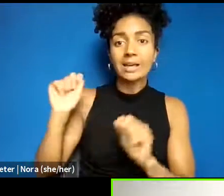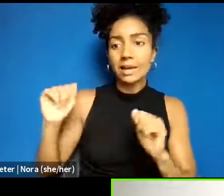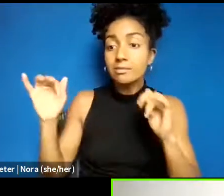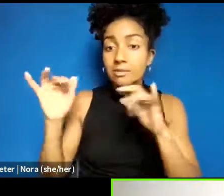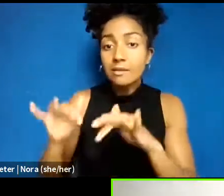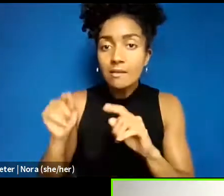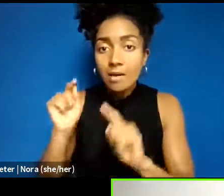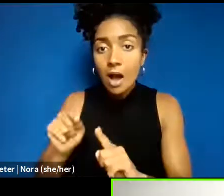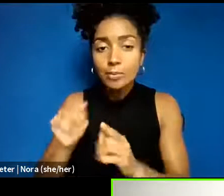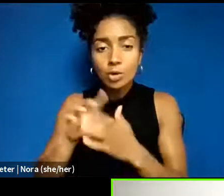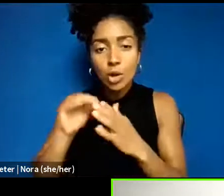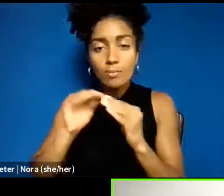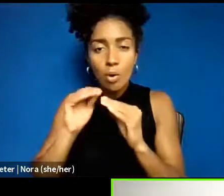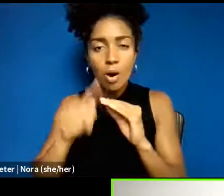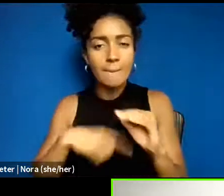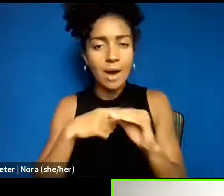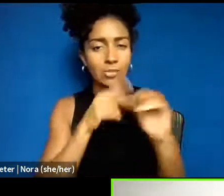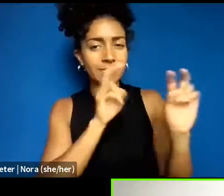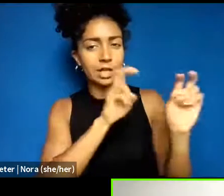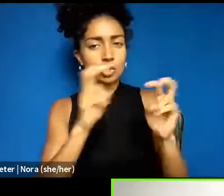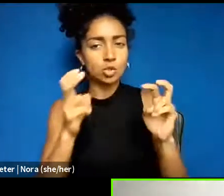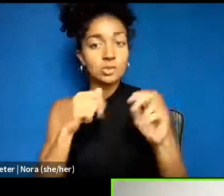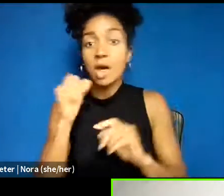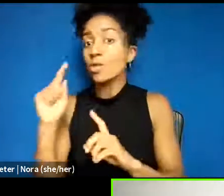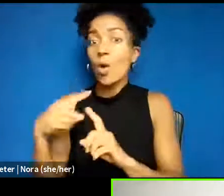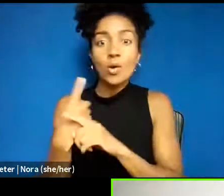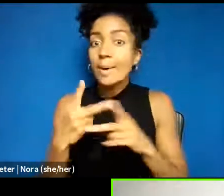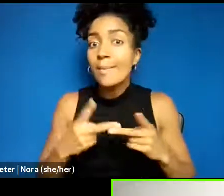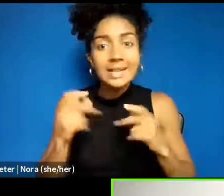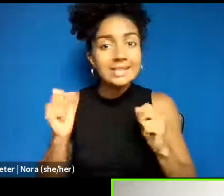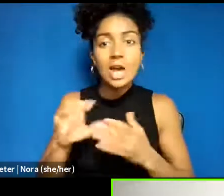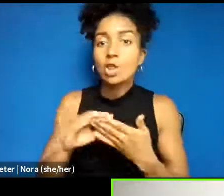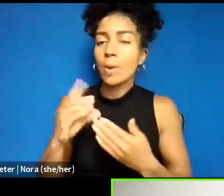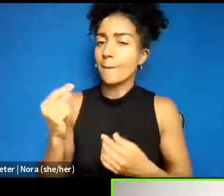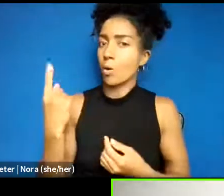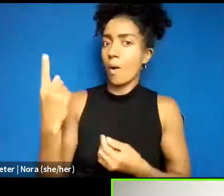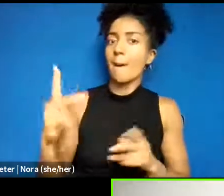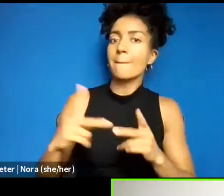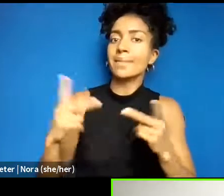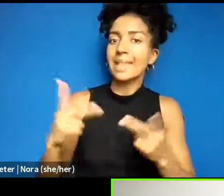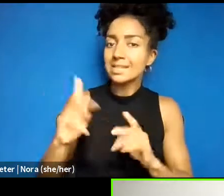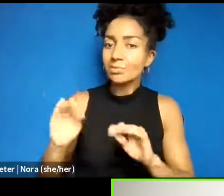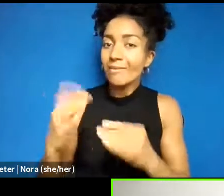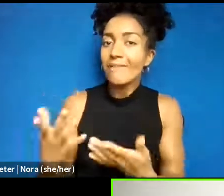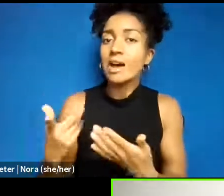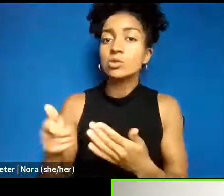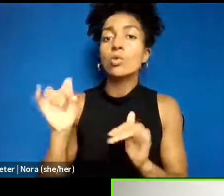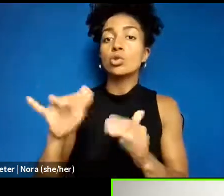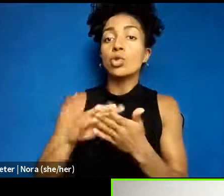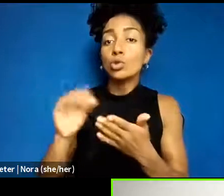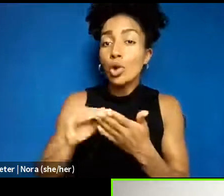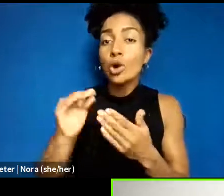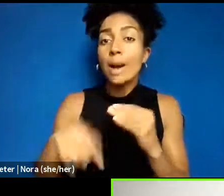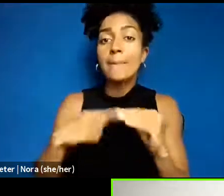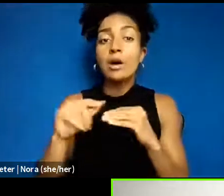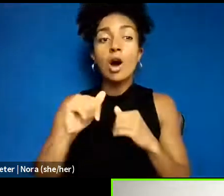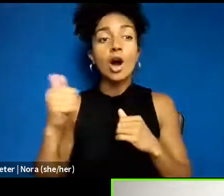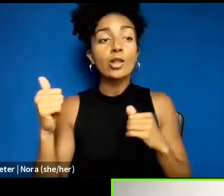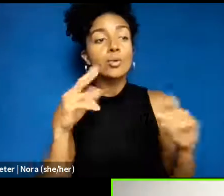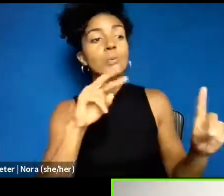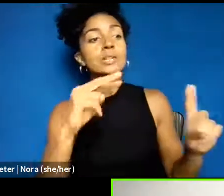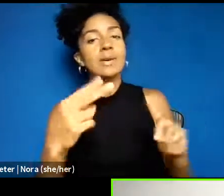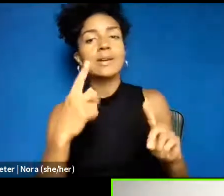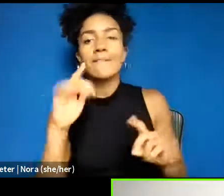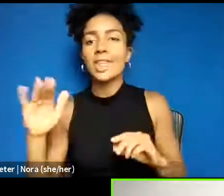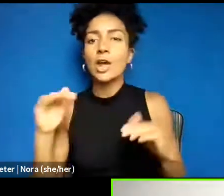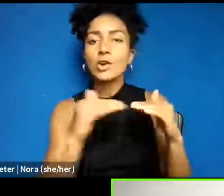place where it's the only place that they can learn, but it's a space to learn more about the perspectives of fellow employees or